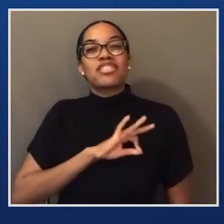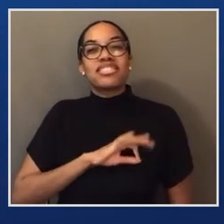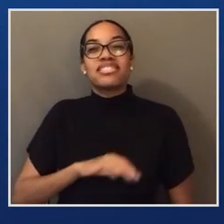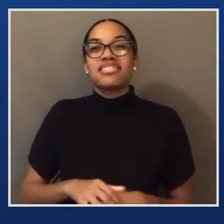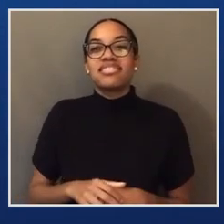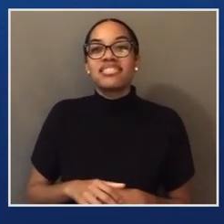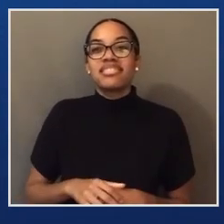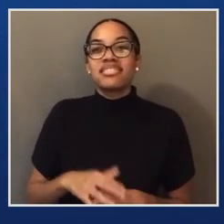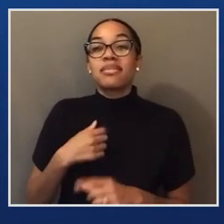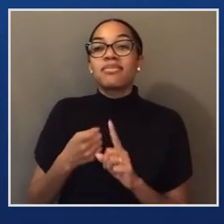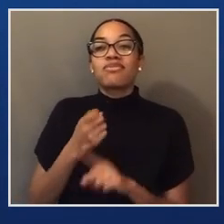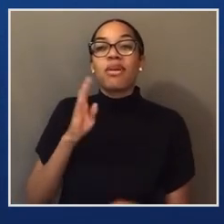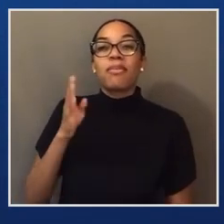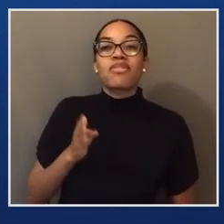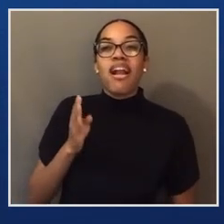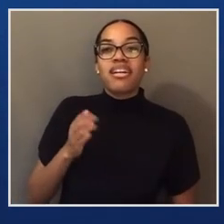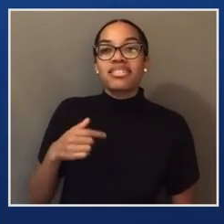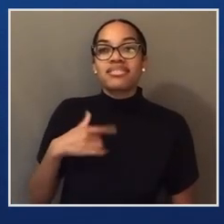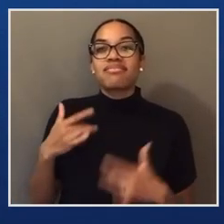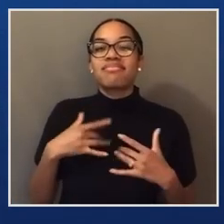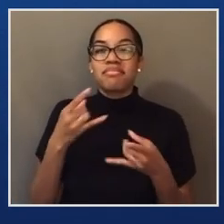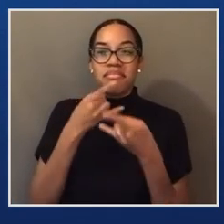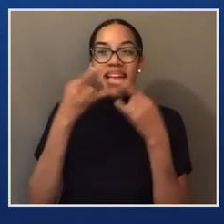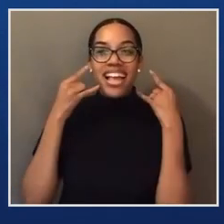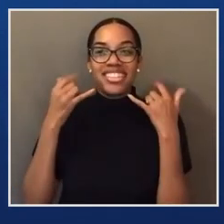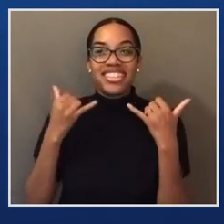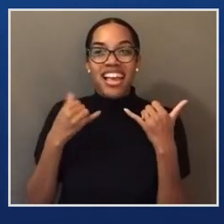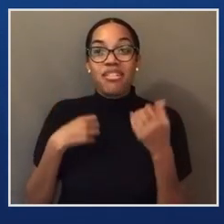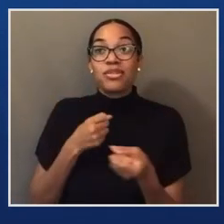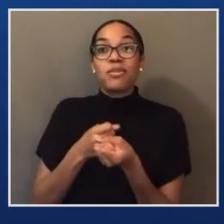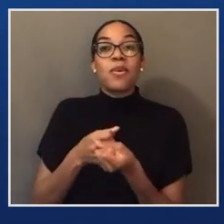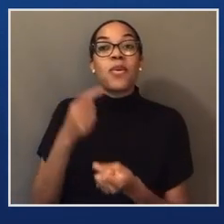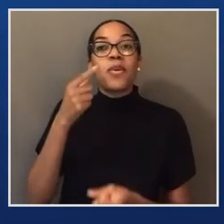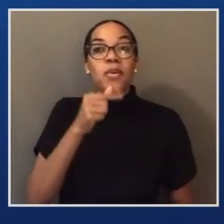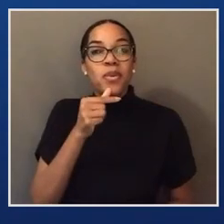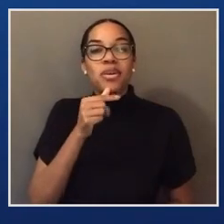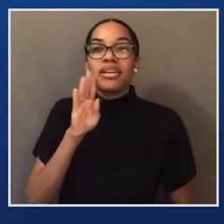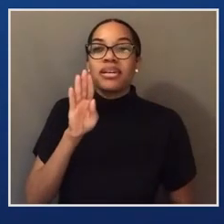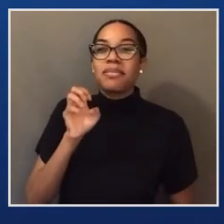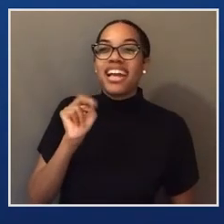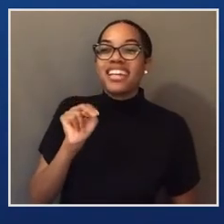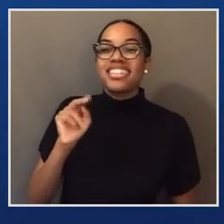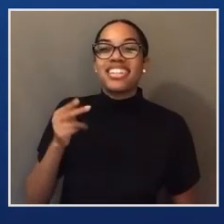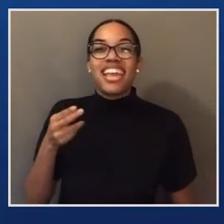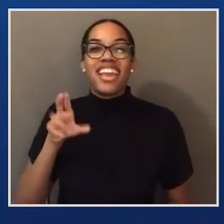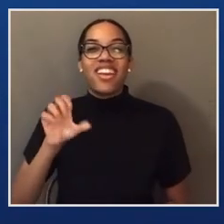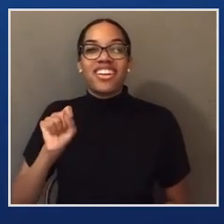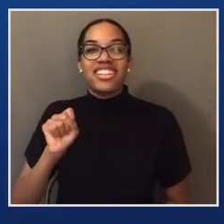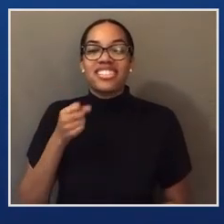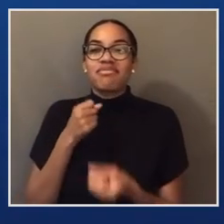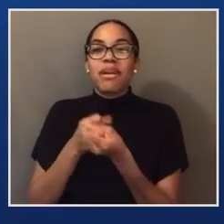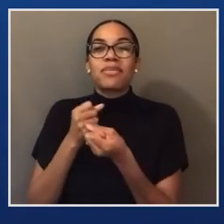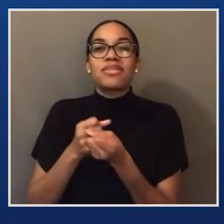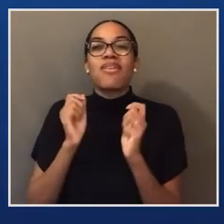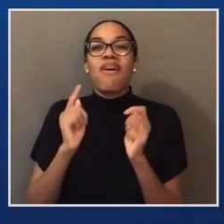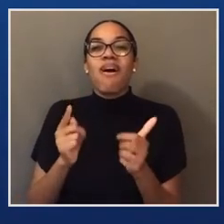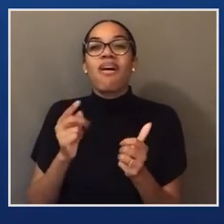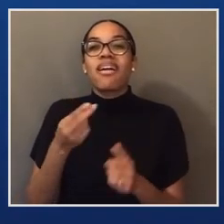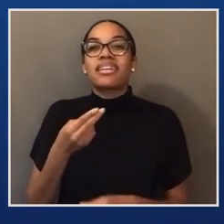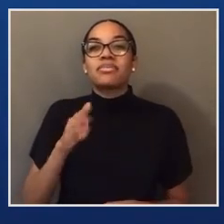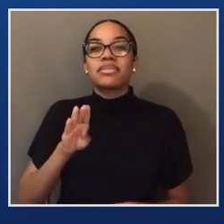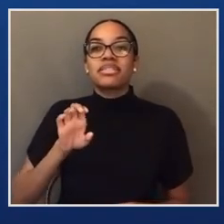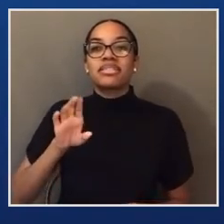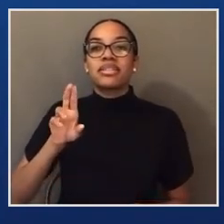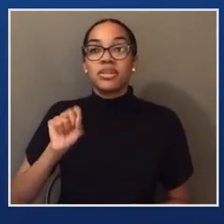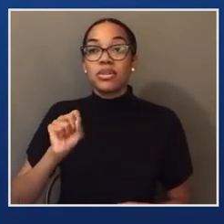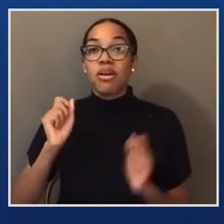Bronx, but I got to throw on the mask. It's all about Biden and Harris. We represent our HBCU, our divine nine for all our black fraternity sororities. Let's go make